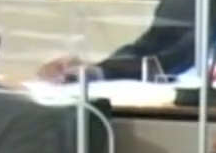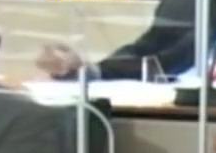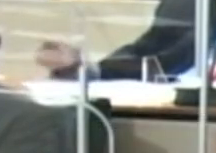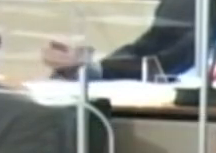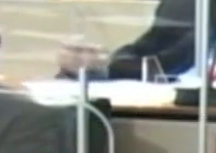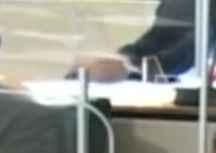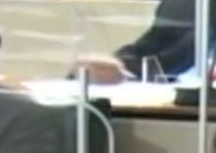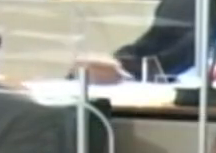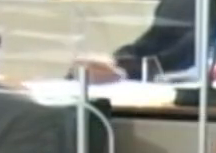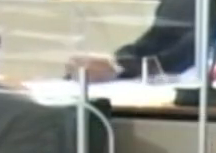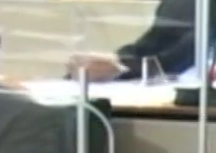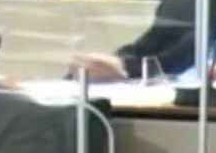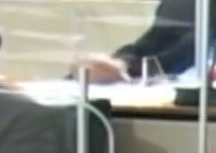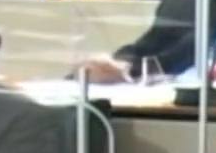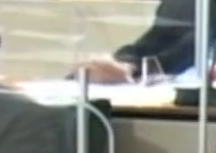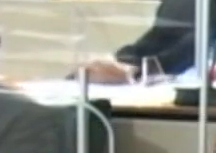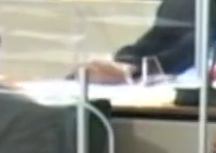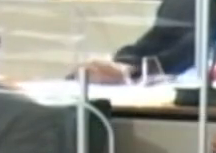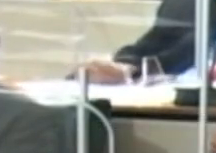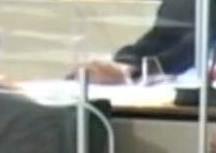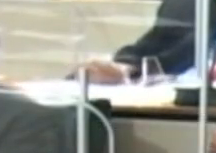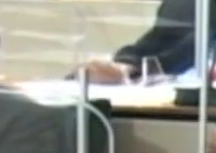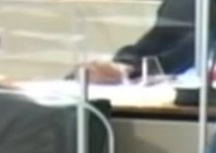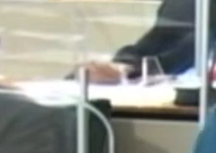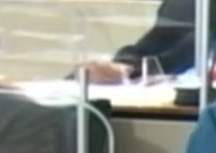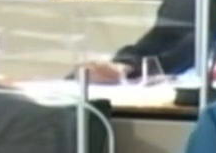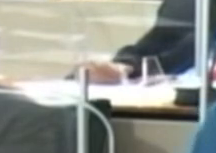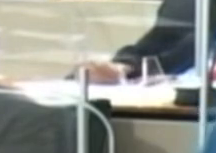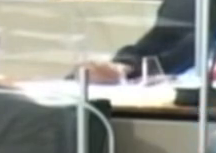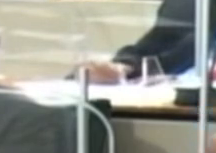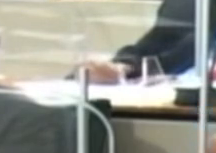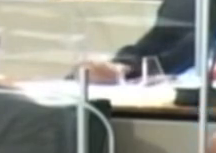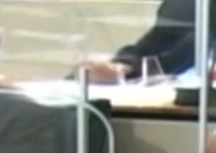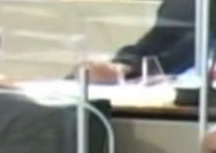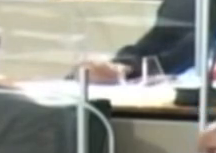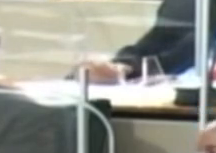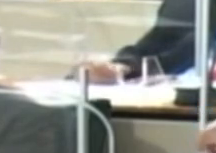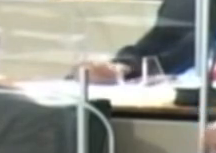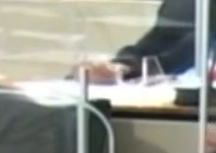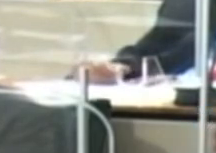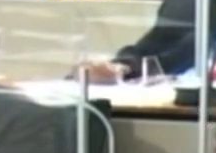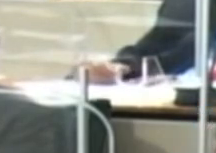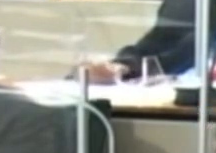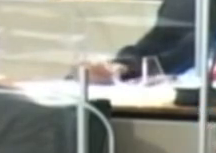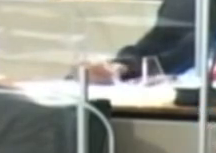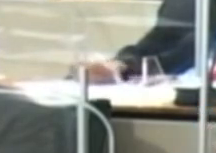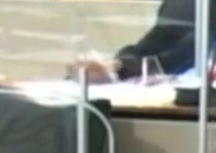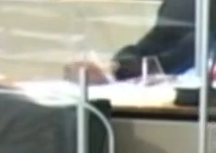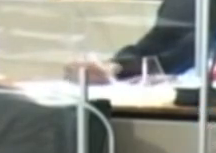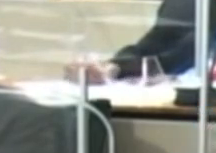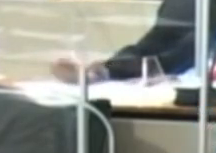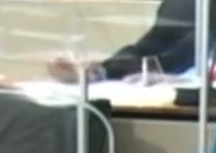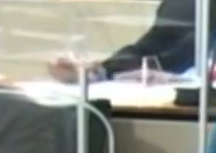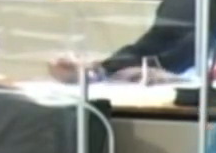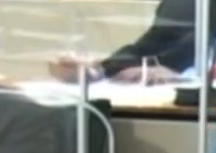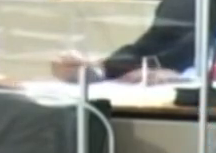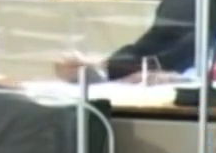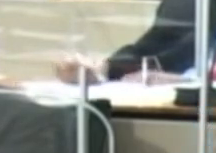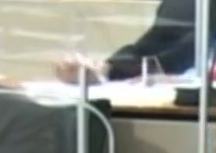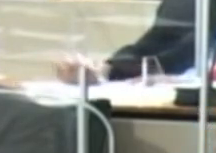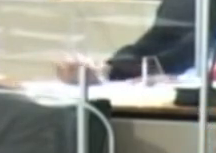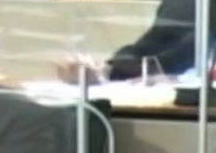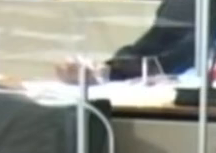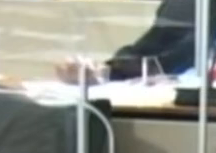weddings, the cap on the number of persons permitted at a marriage ceremony will be increased from 15